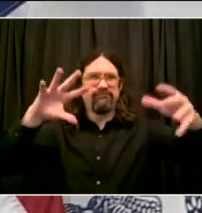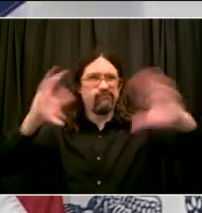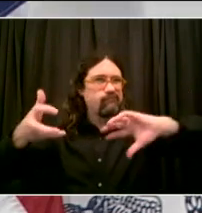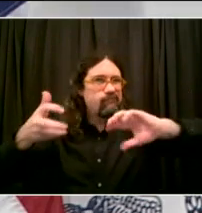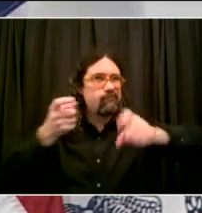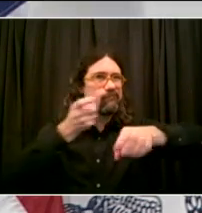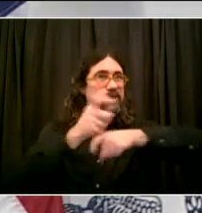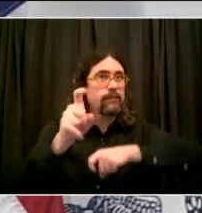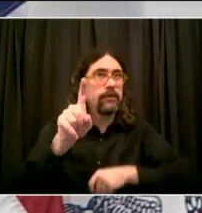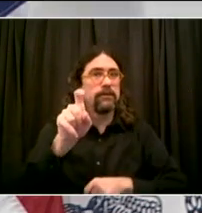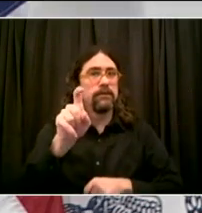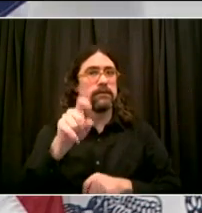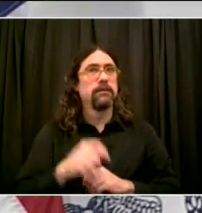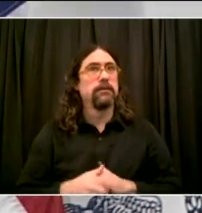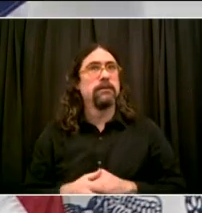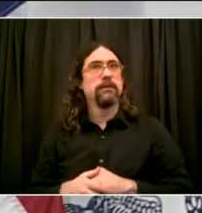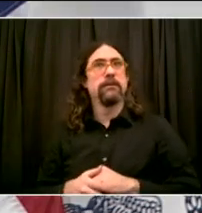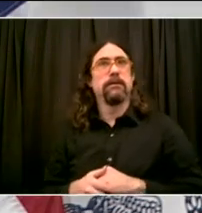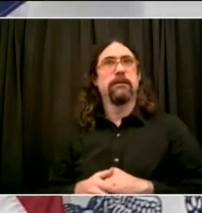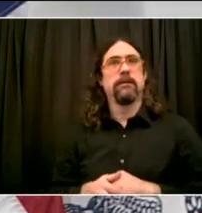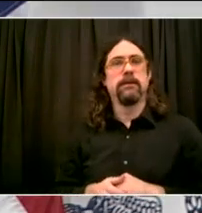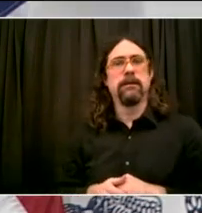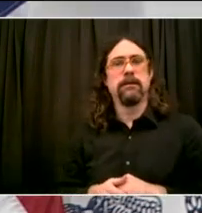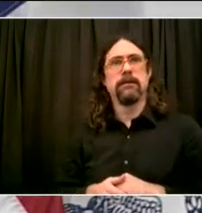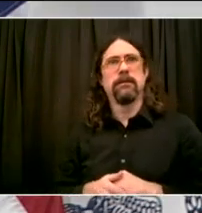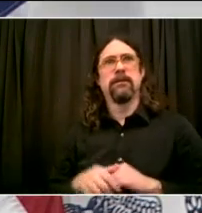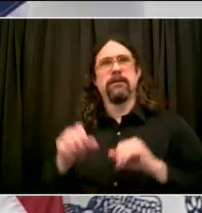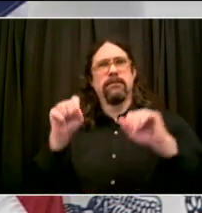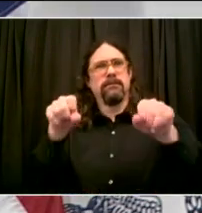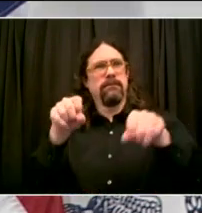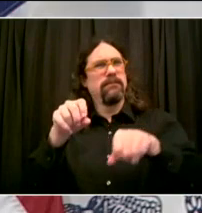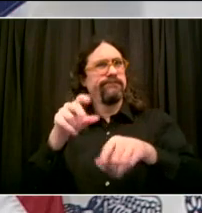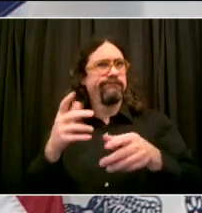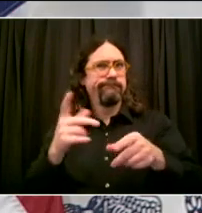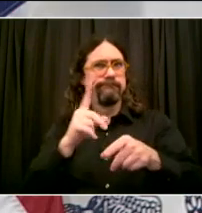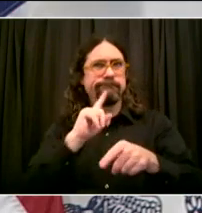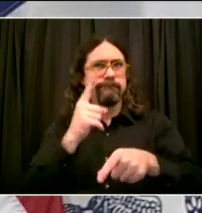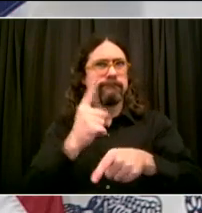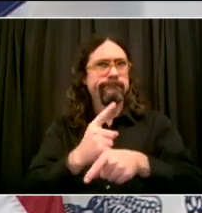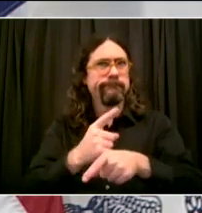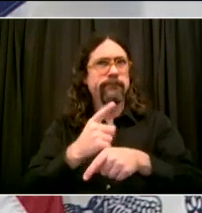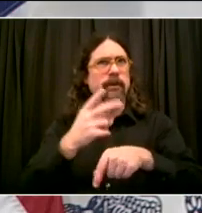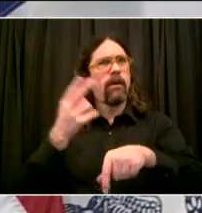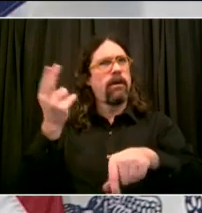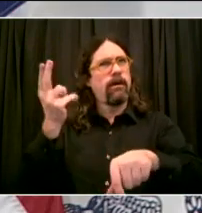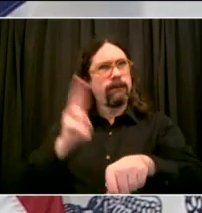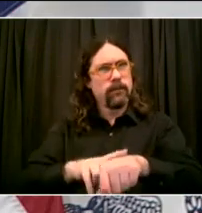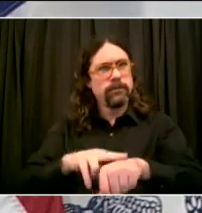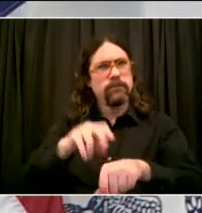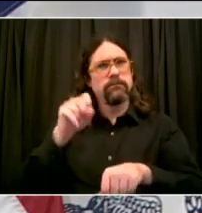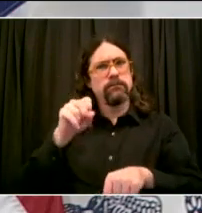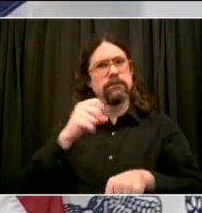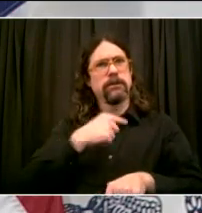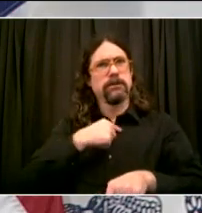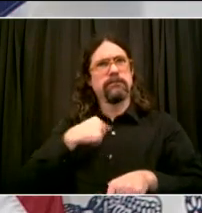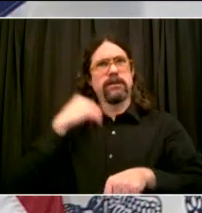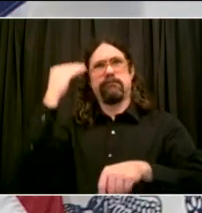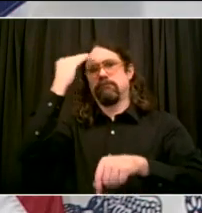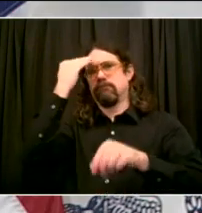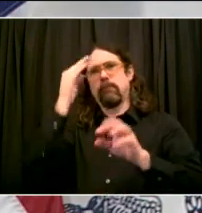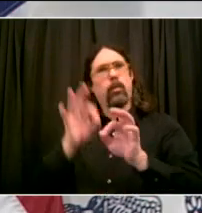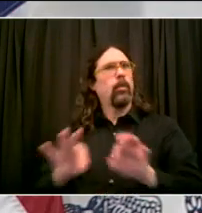very mindful of. We want to make sure those outdoor dining structures are okay. If any damage